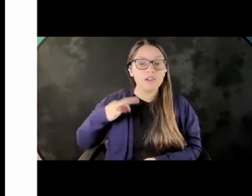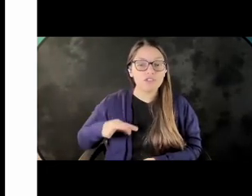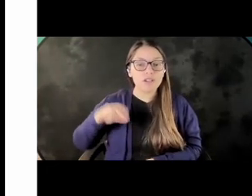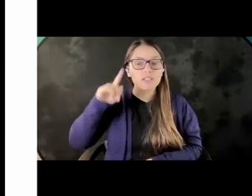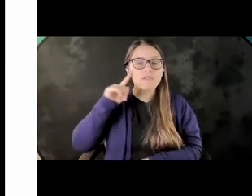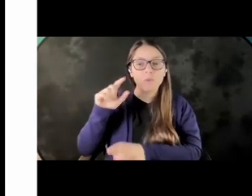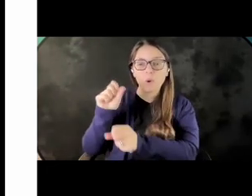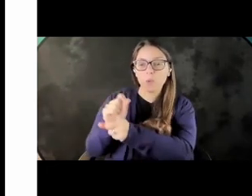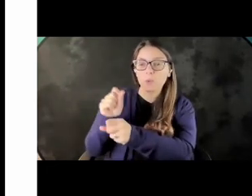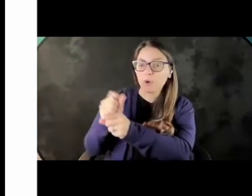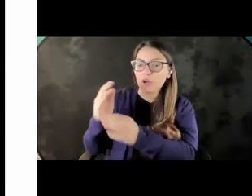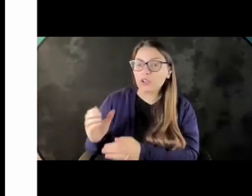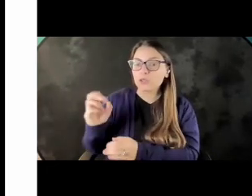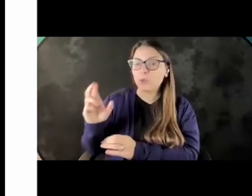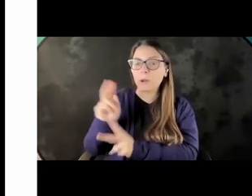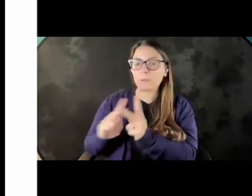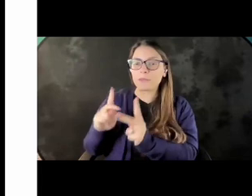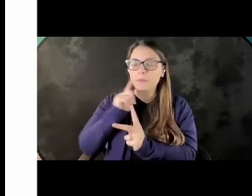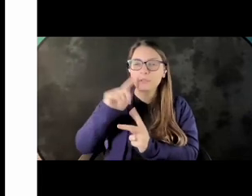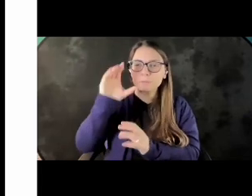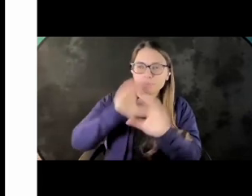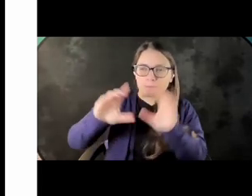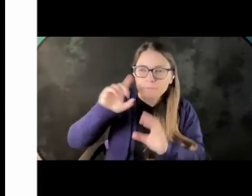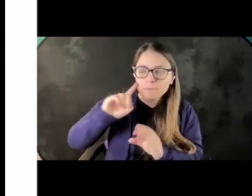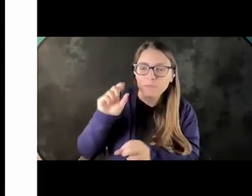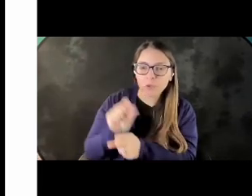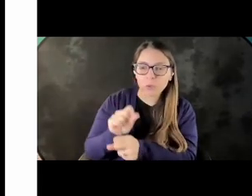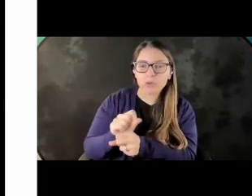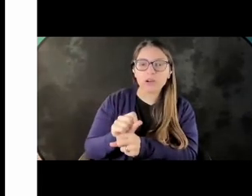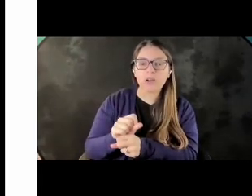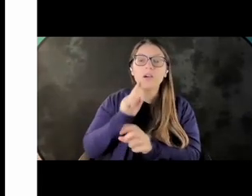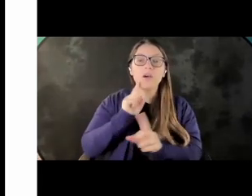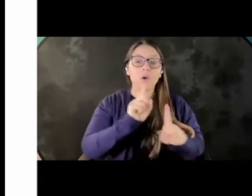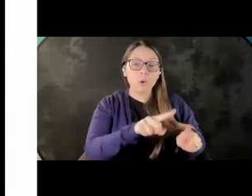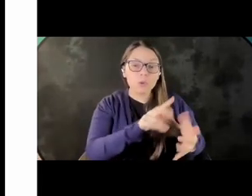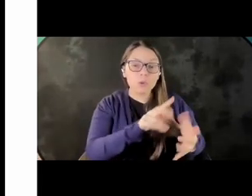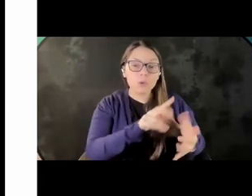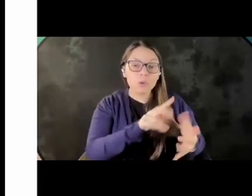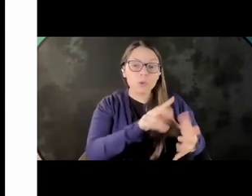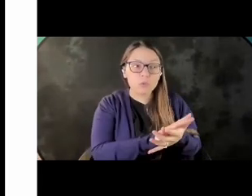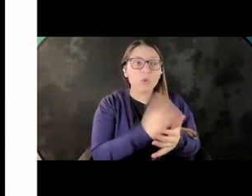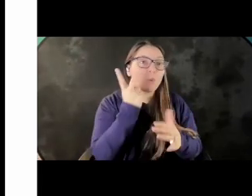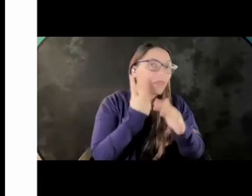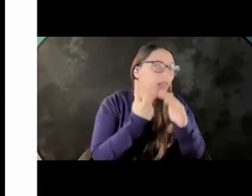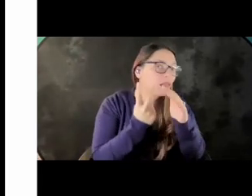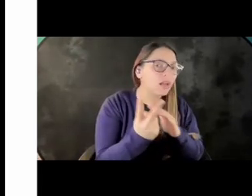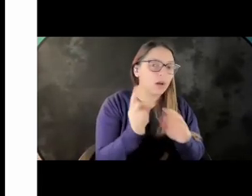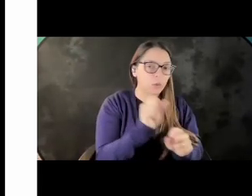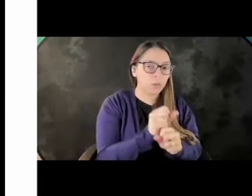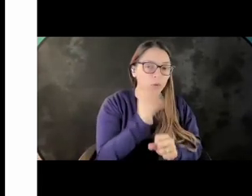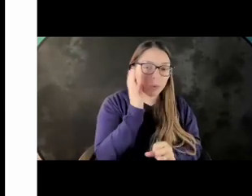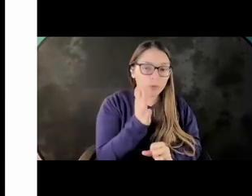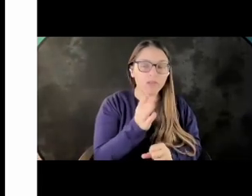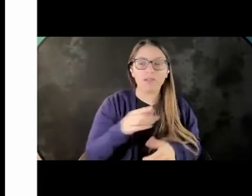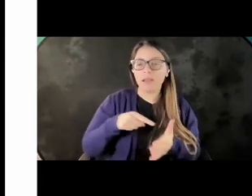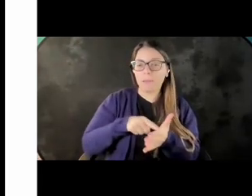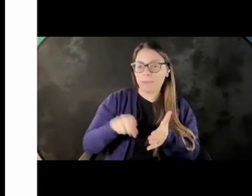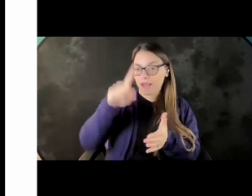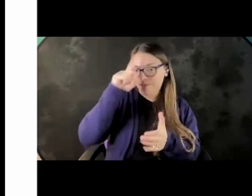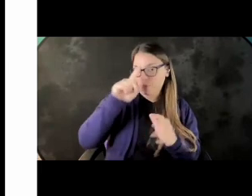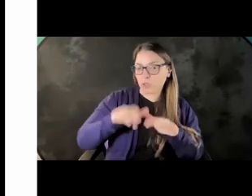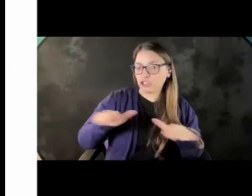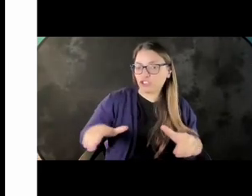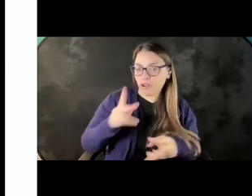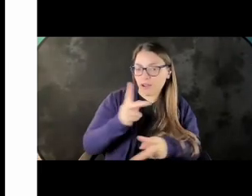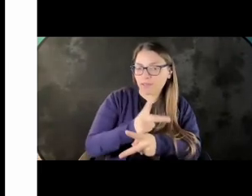workers or those who are looking for work or attending school in anticipation of working, and they pay for child care or